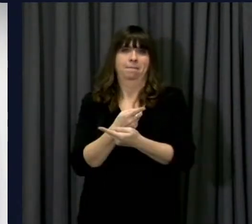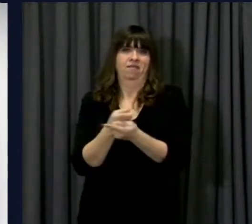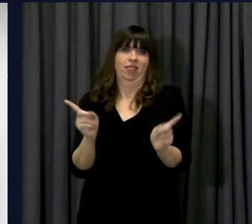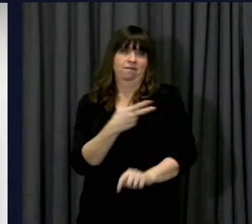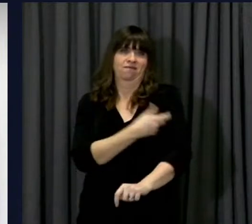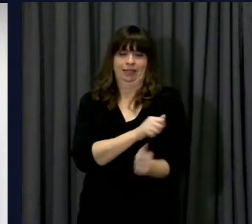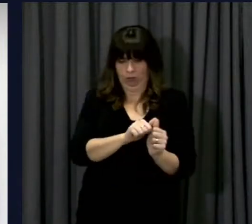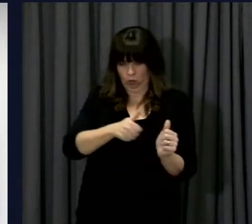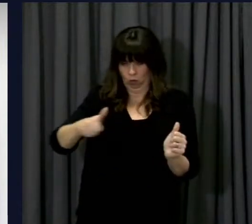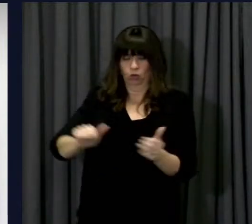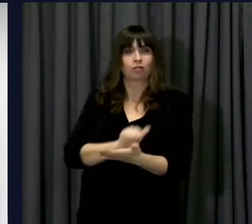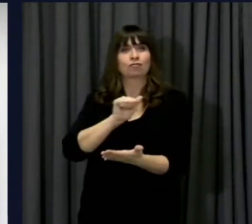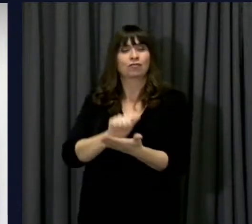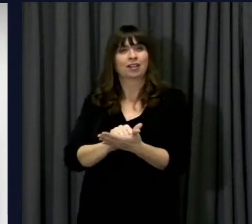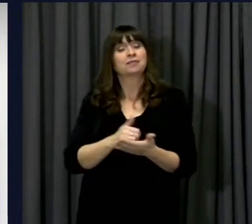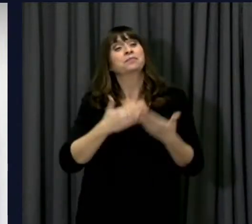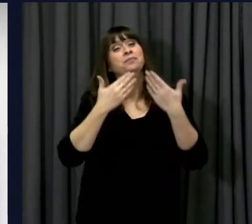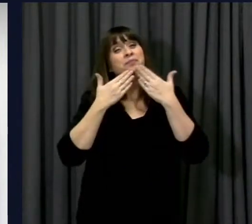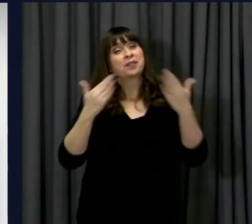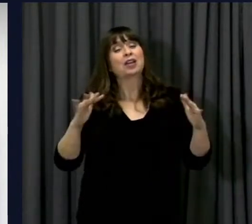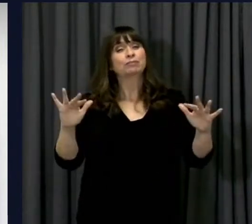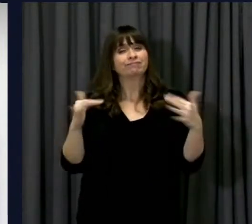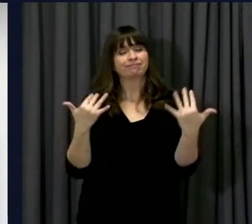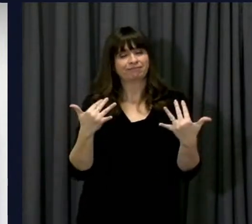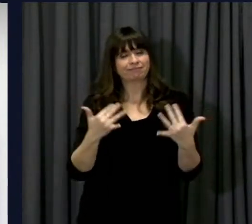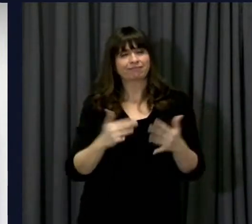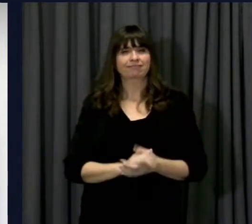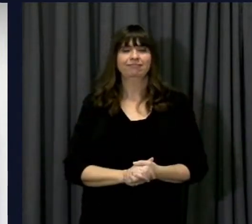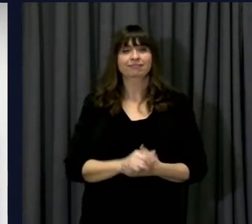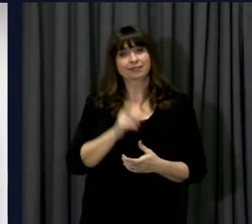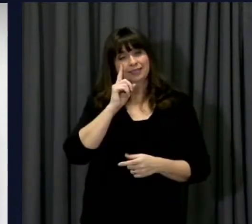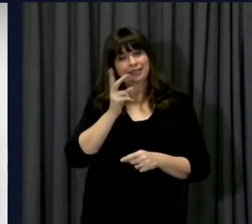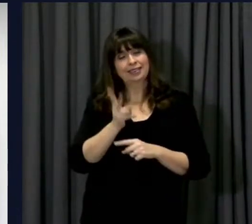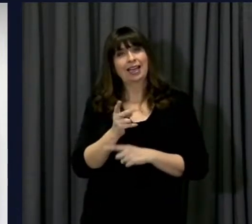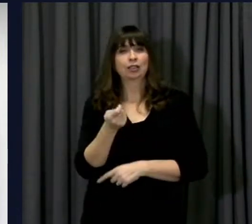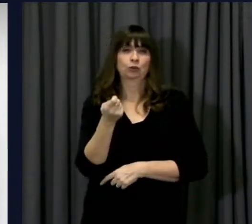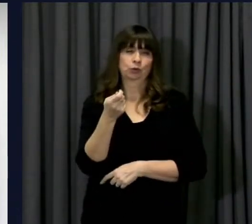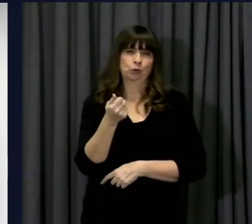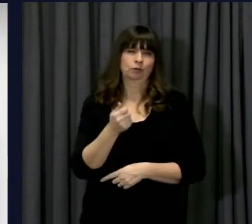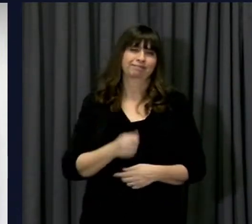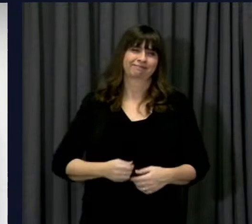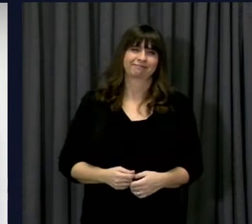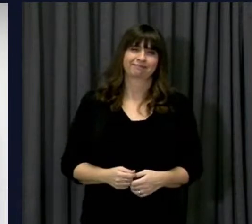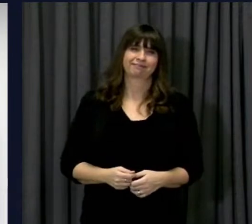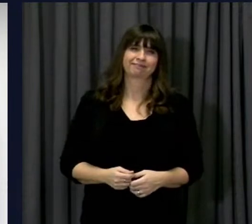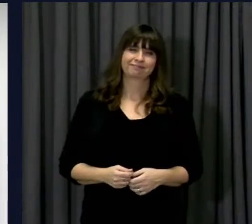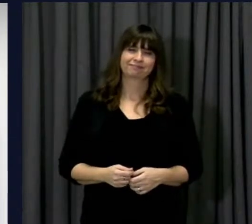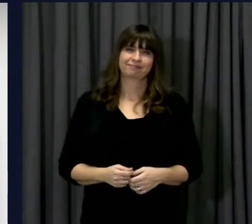Thank you. Thank you very much, Tom, and thank you, everyone. I look forward to seeing you again in the near future, no doubt.